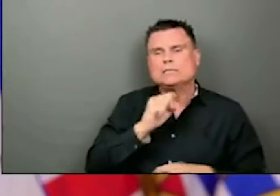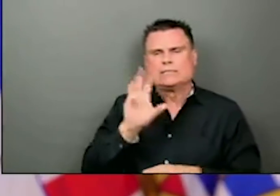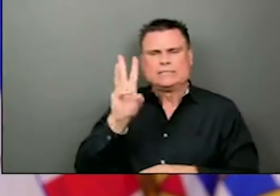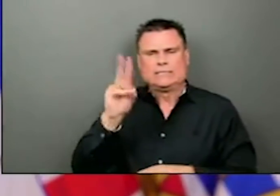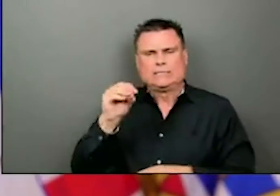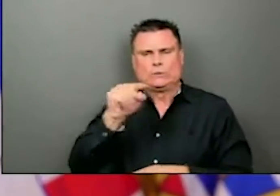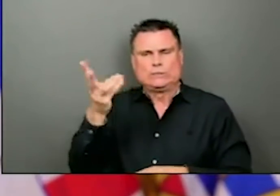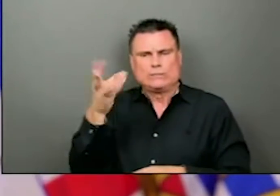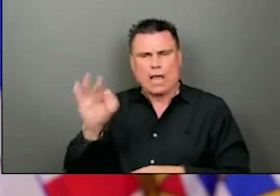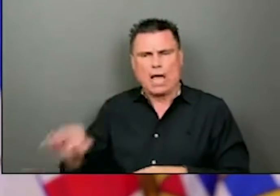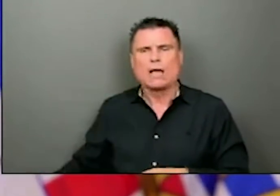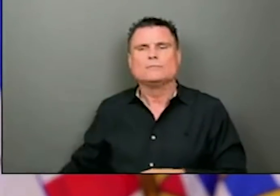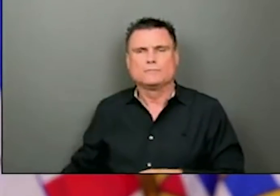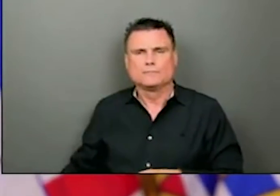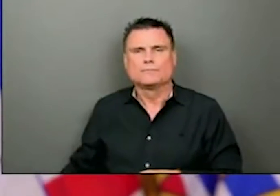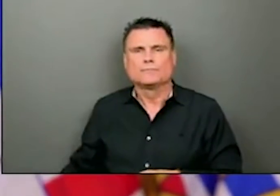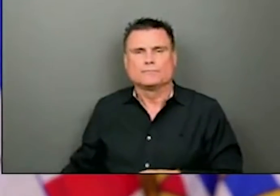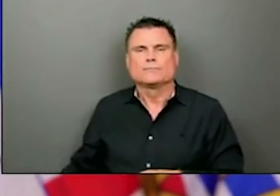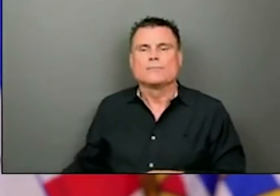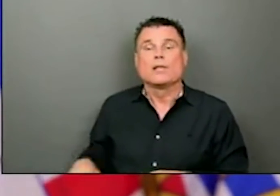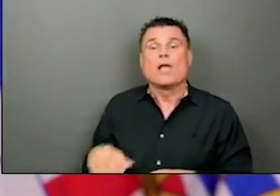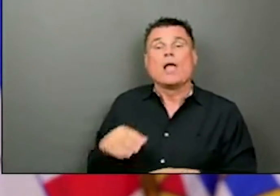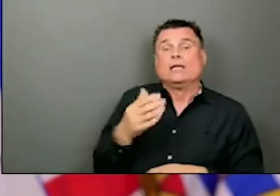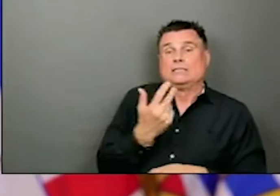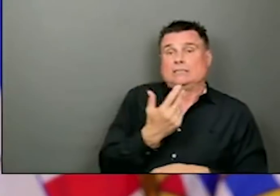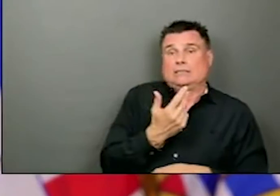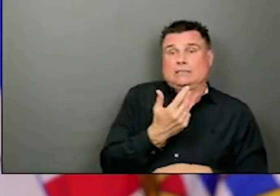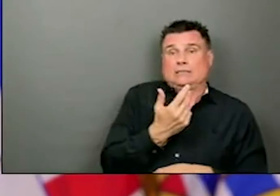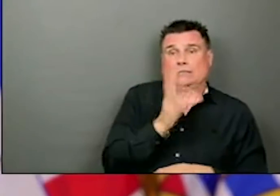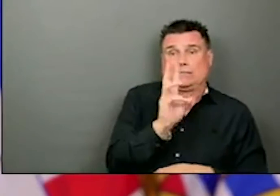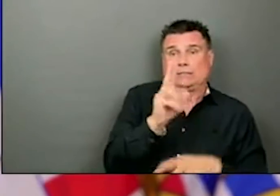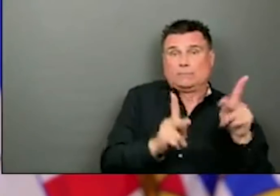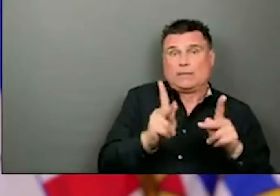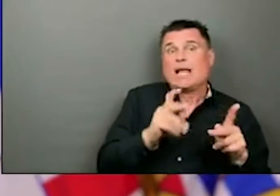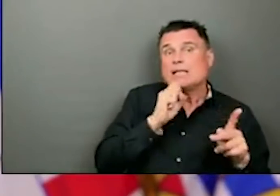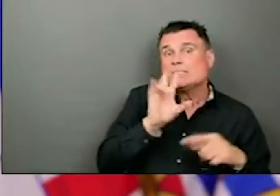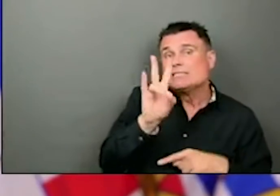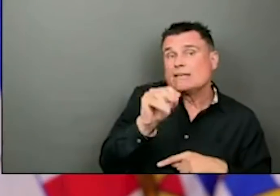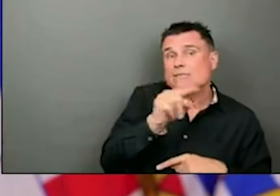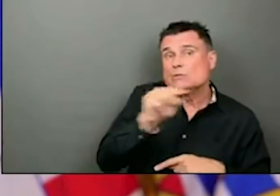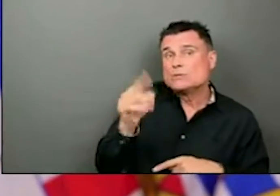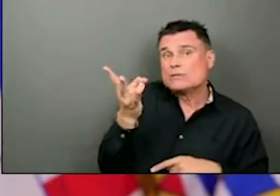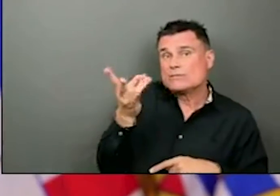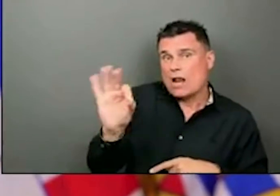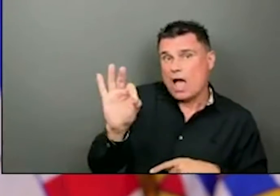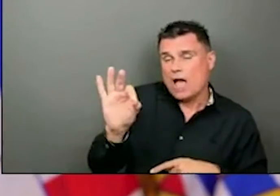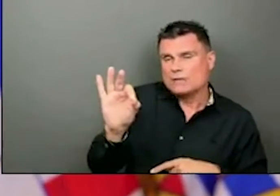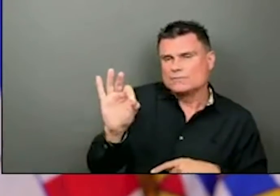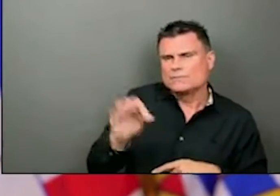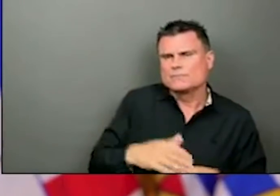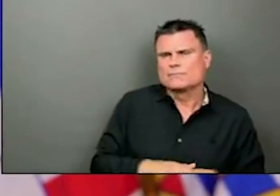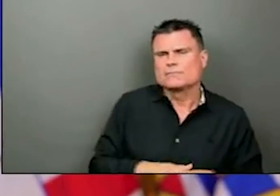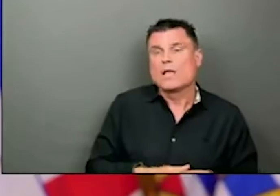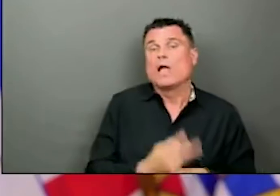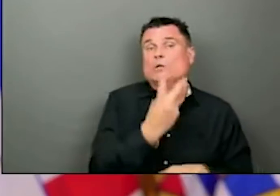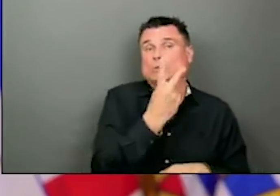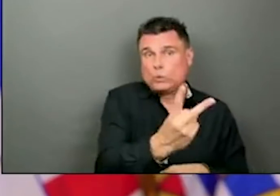tragically. And our condolences and thoughts go to those who have lost loved ones. We know how challenging it is in this